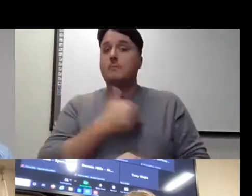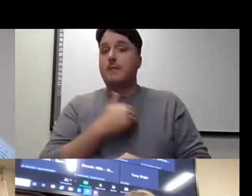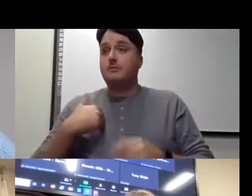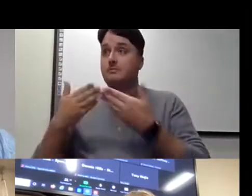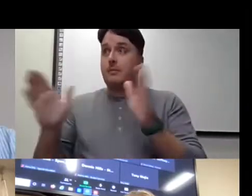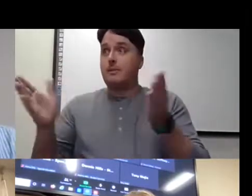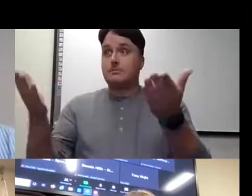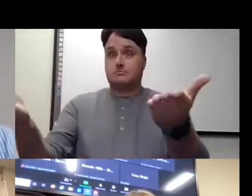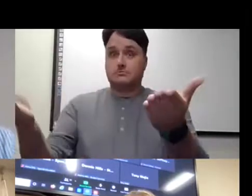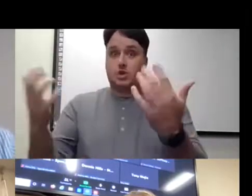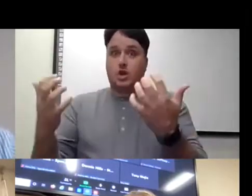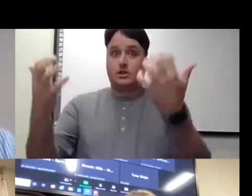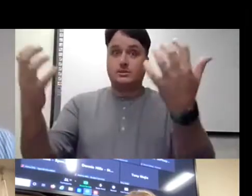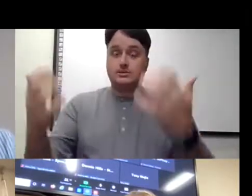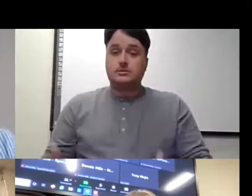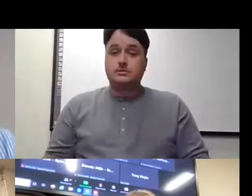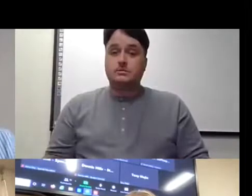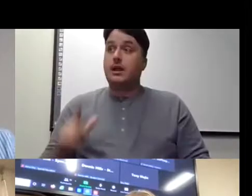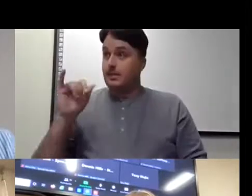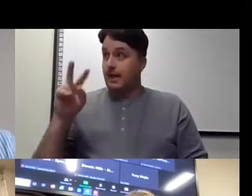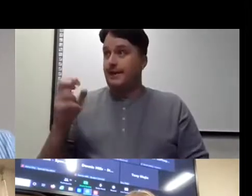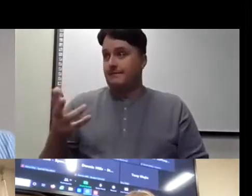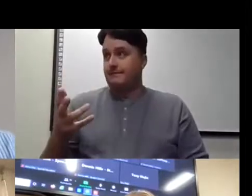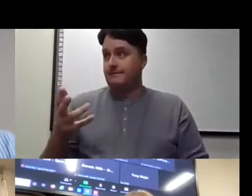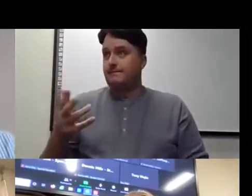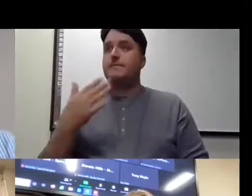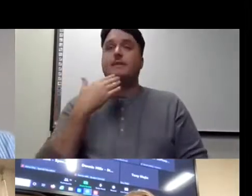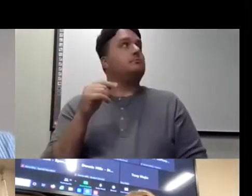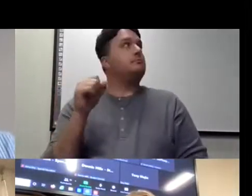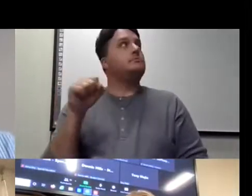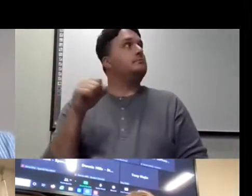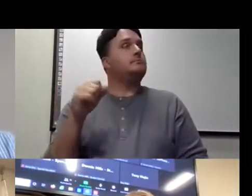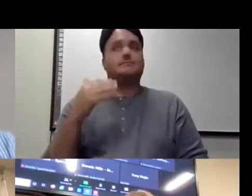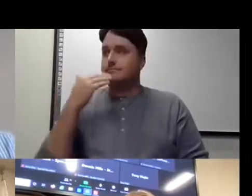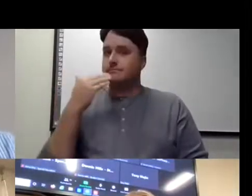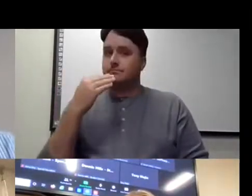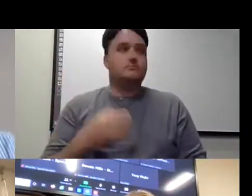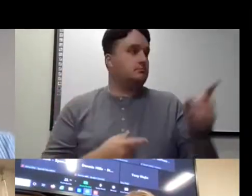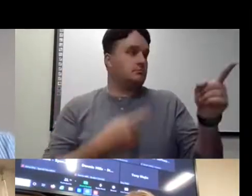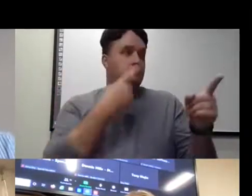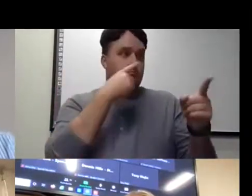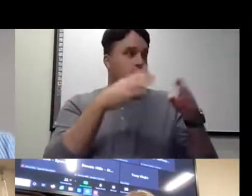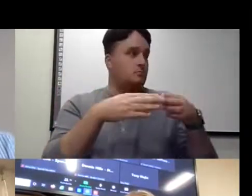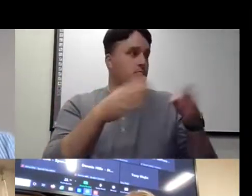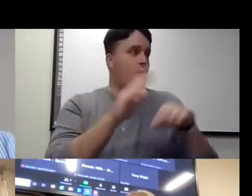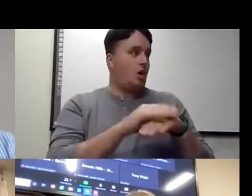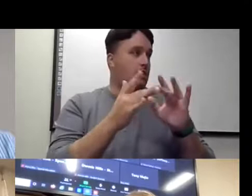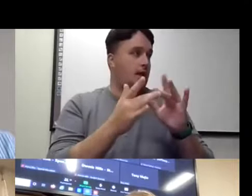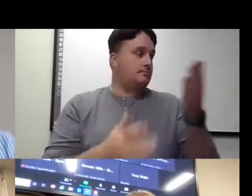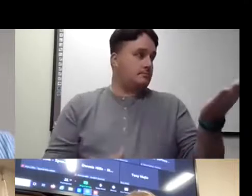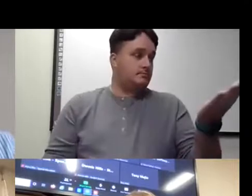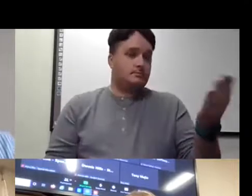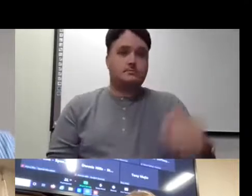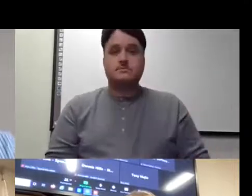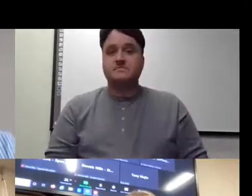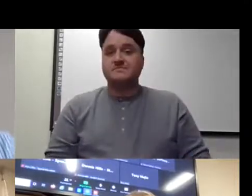public audience, live audience? Sorry, thank you for shaking your head. Peter, if you wouldn't mind opening public comment for those who are